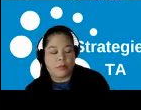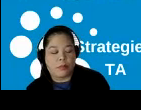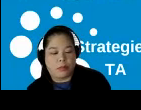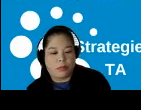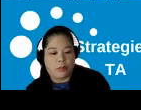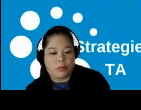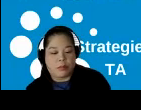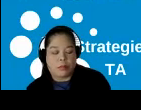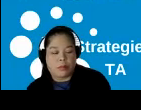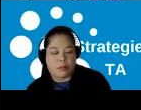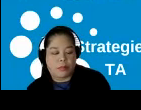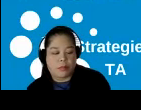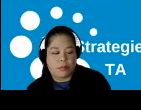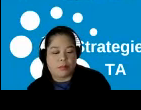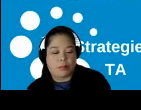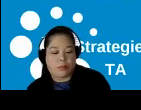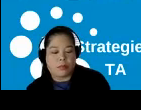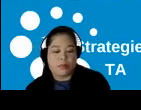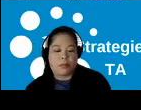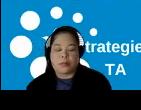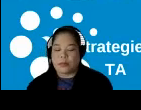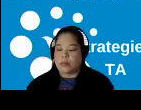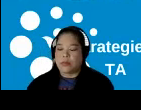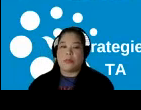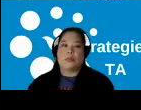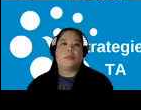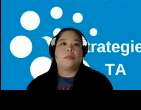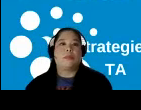mind, with kind of a modernized Healthy Start.